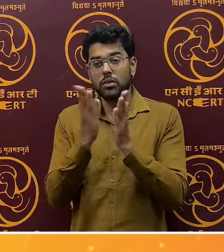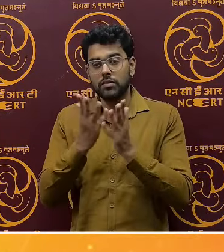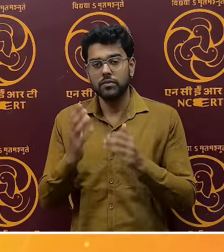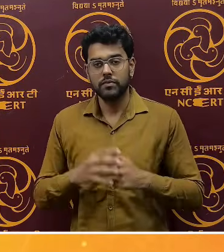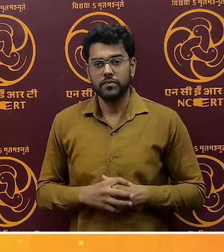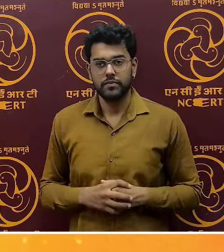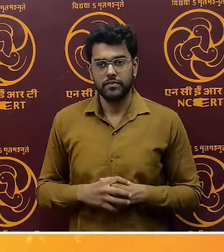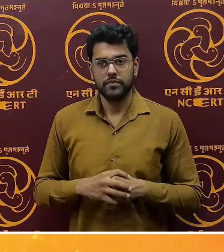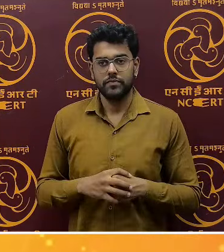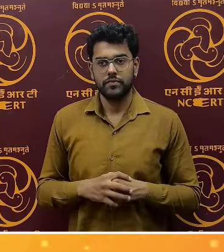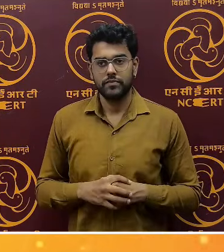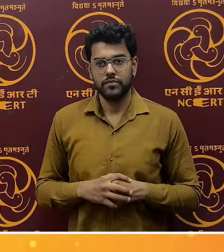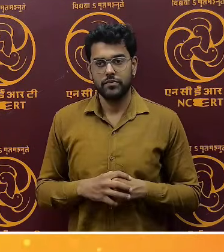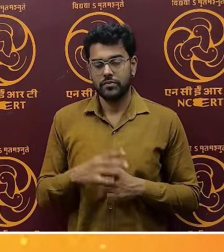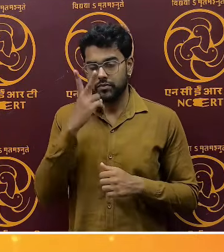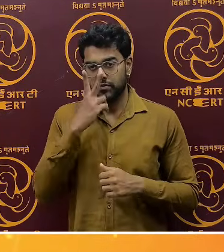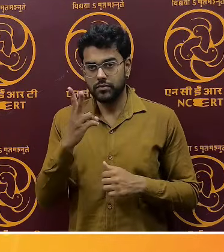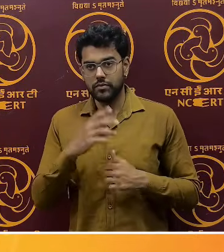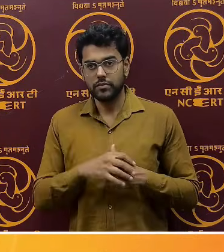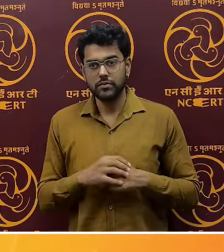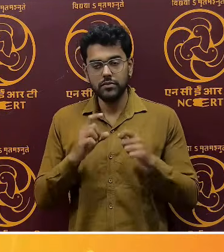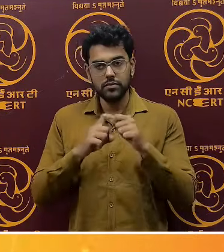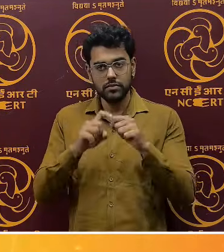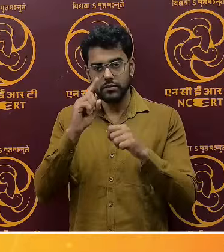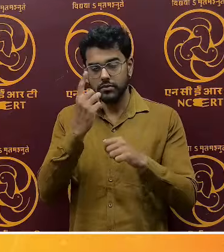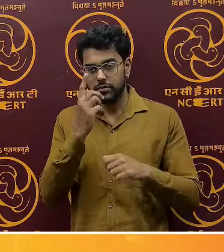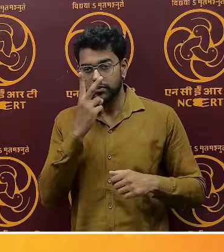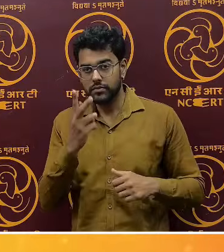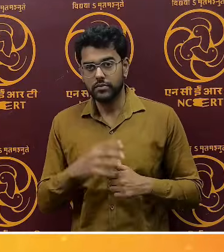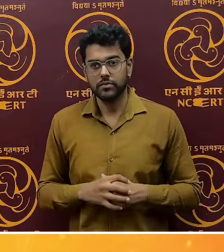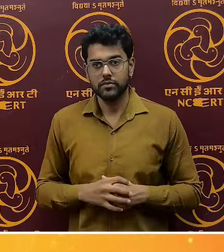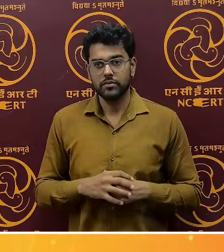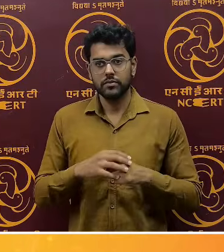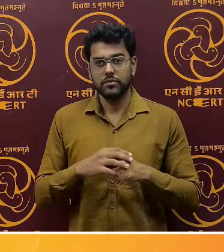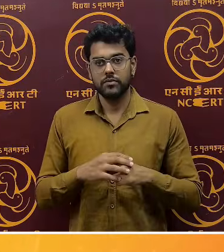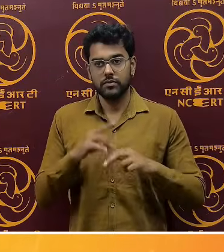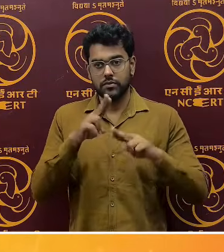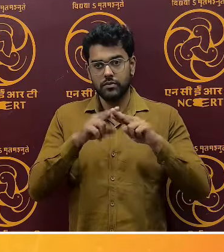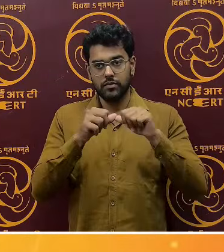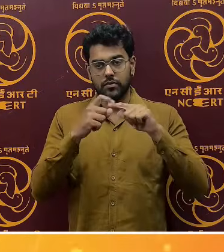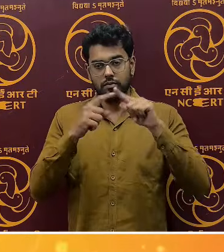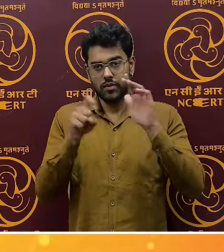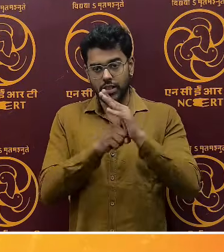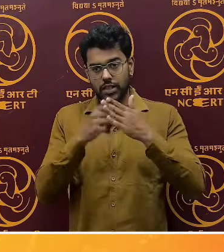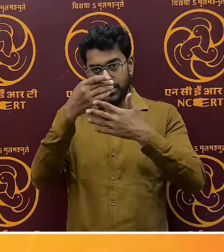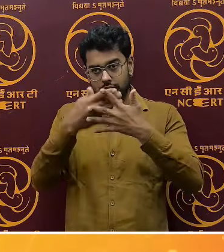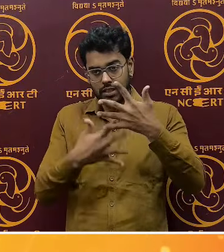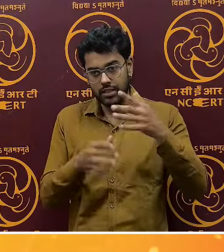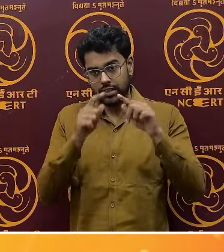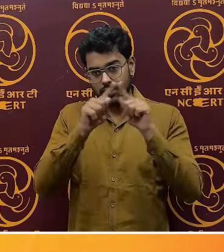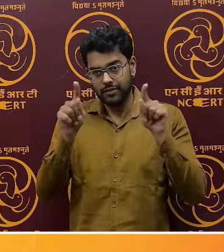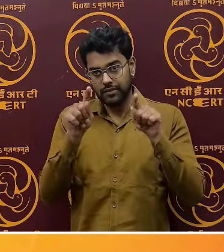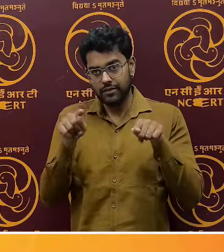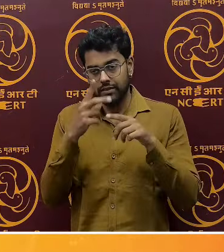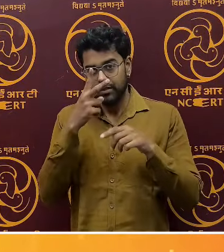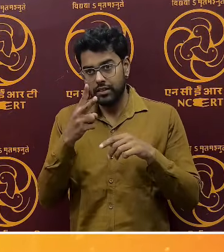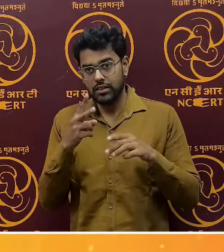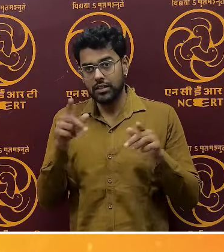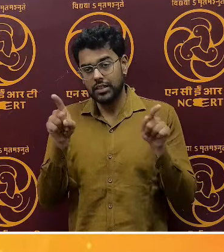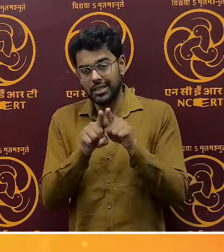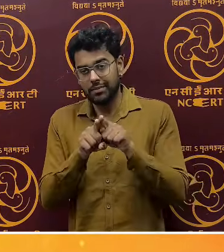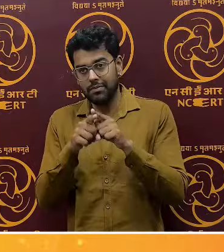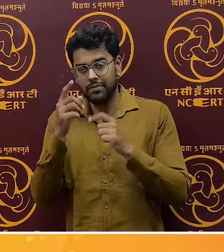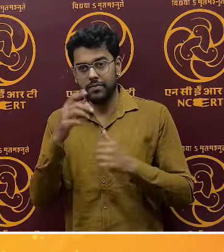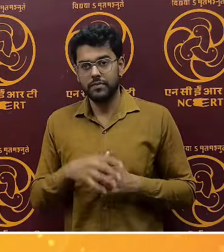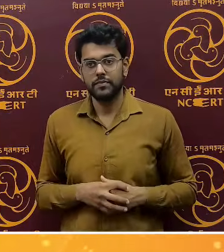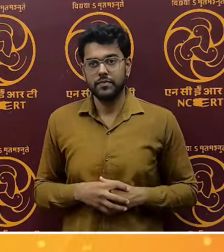quiz. So let us see, the first question is, factor the following polynomial by looking at the common